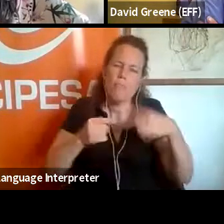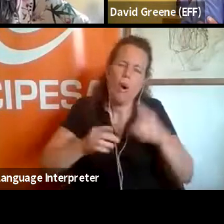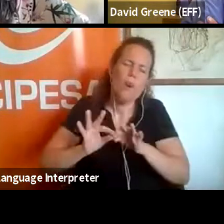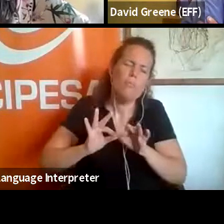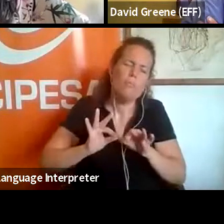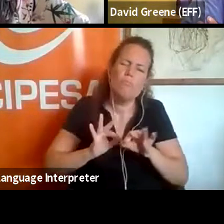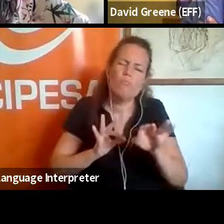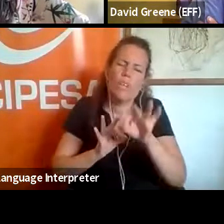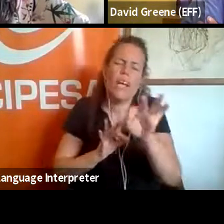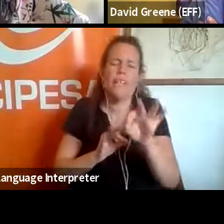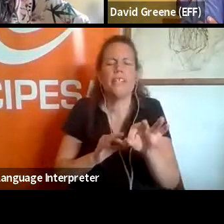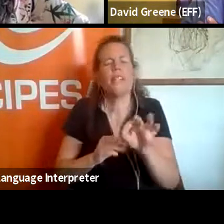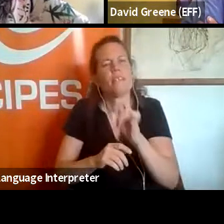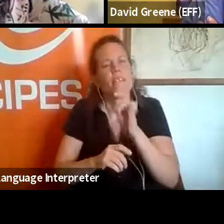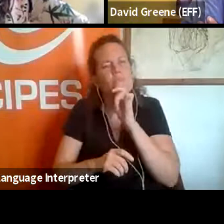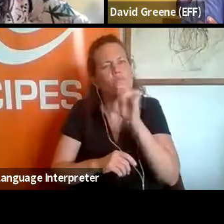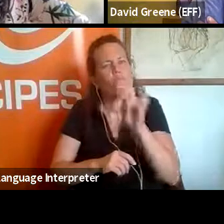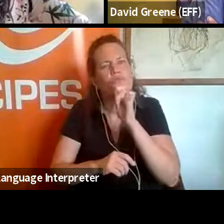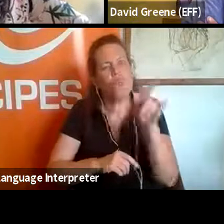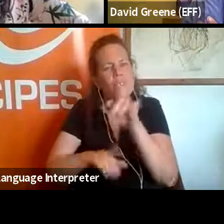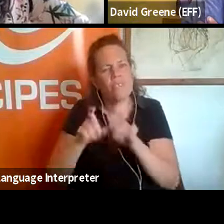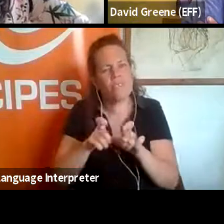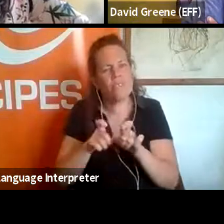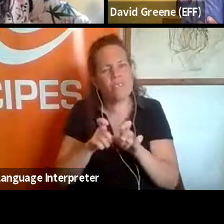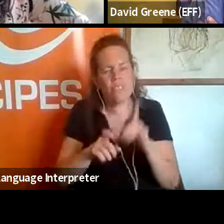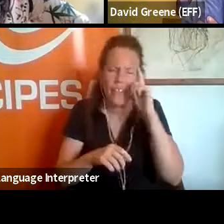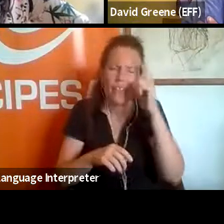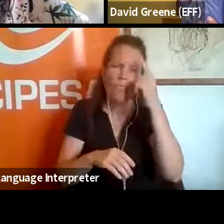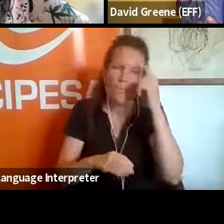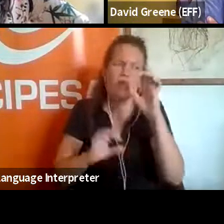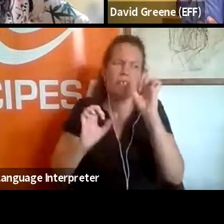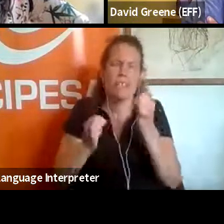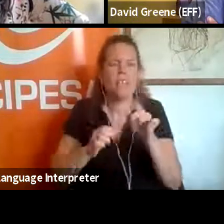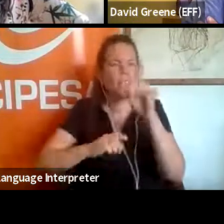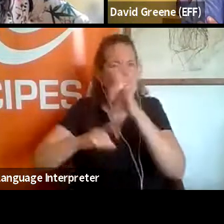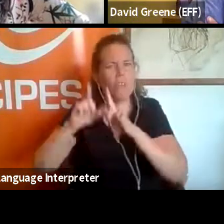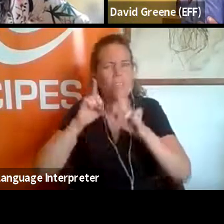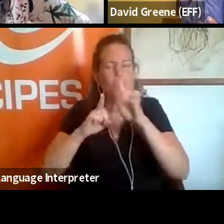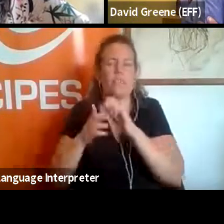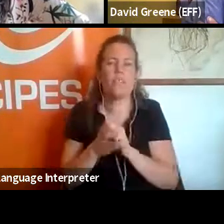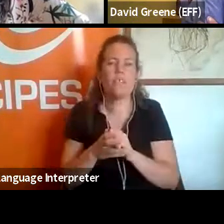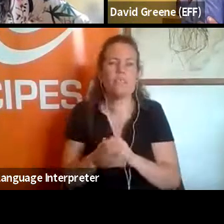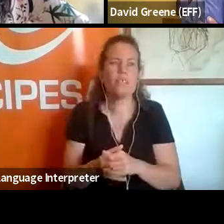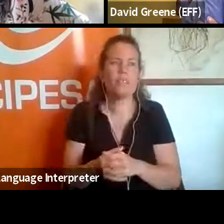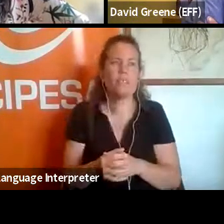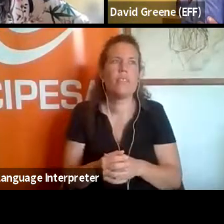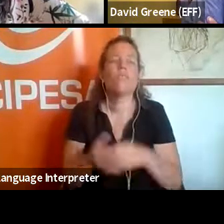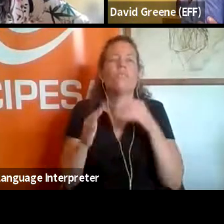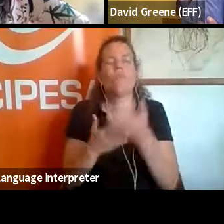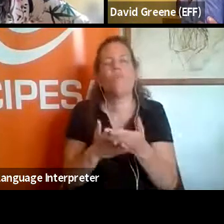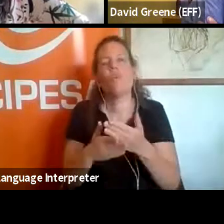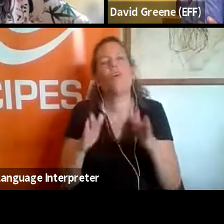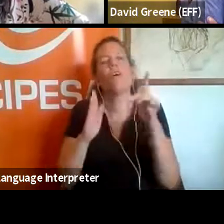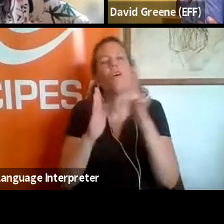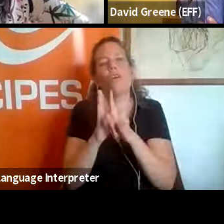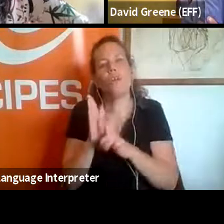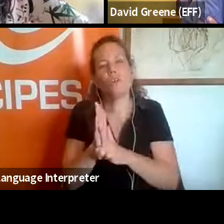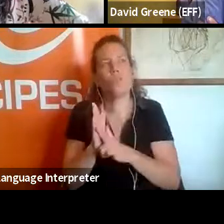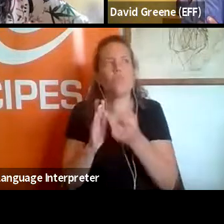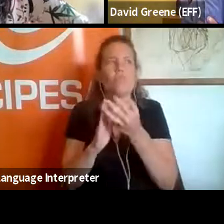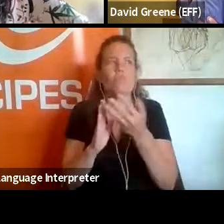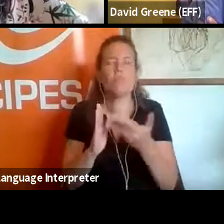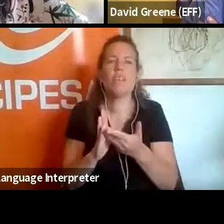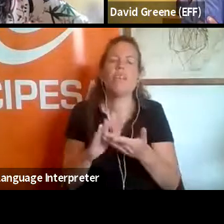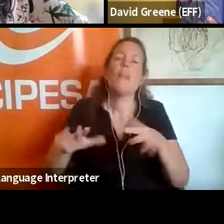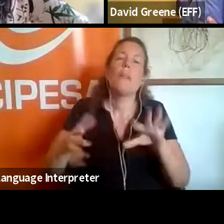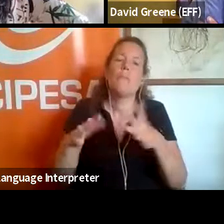guided questions that governments need to consider when they are developing legislative documents and laws. And perhaps we will